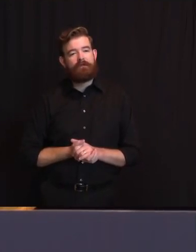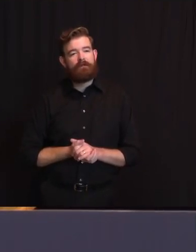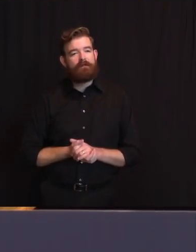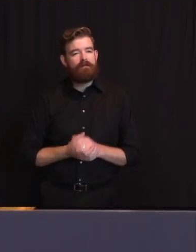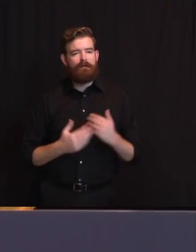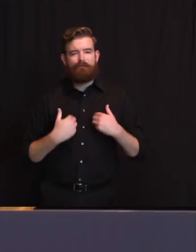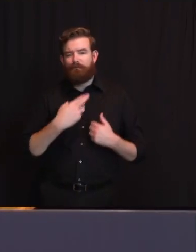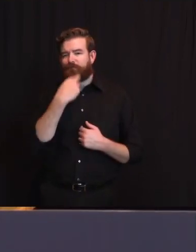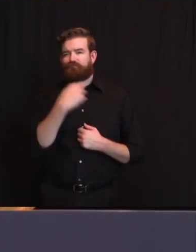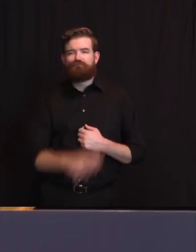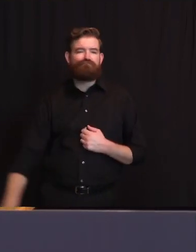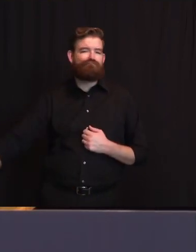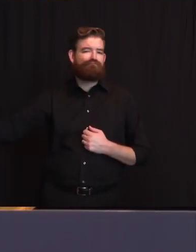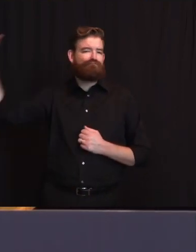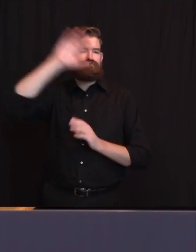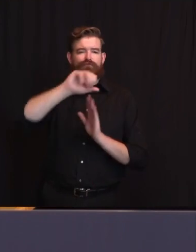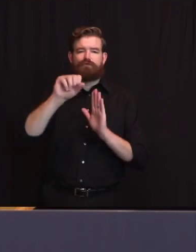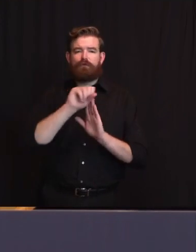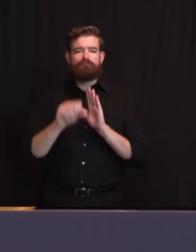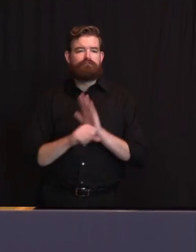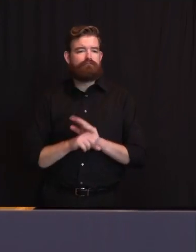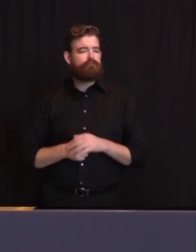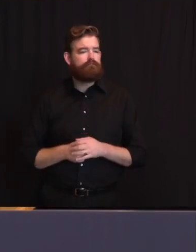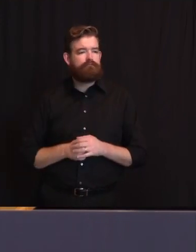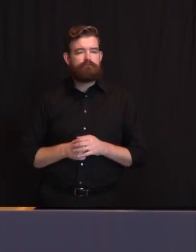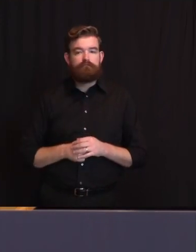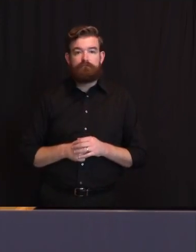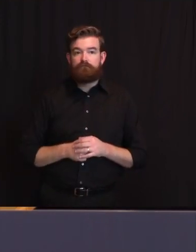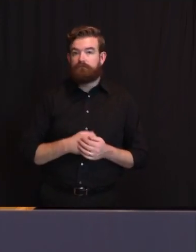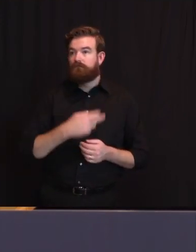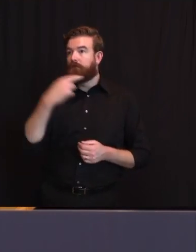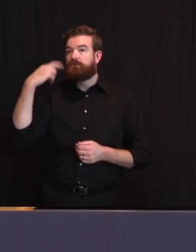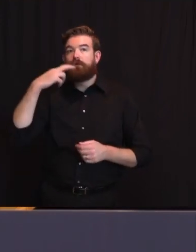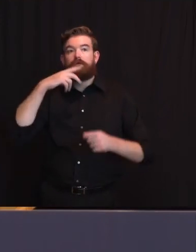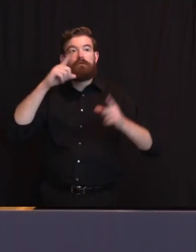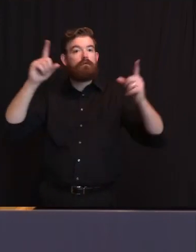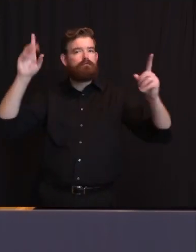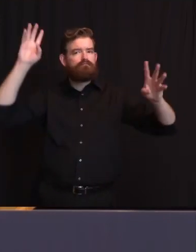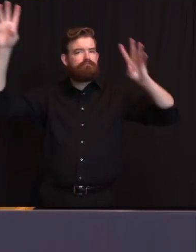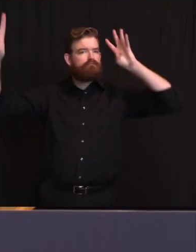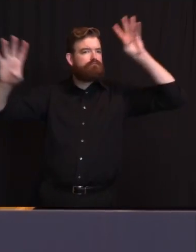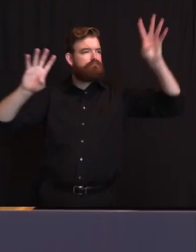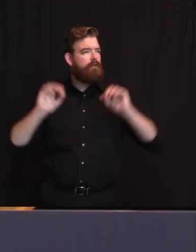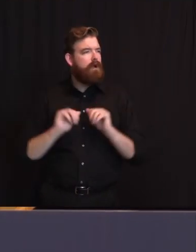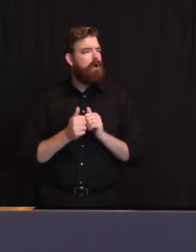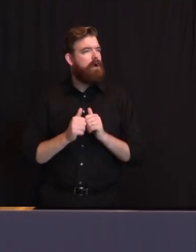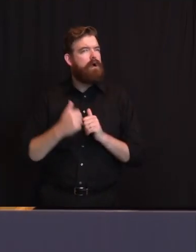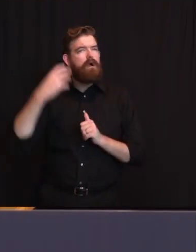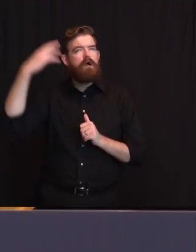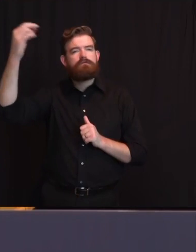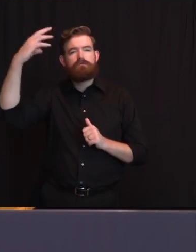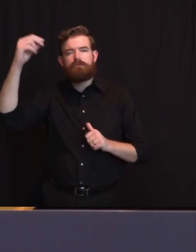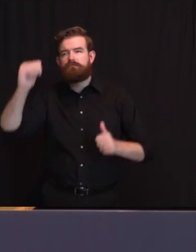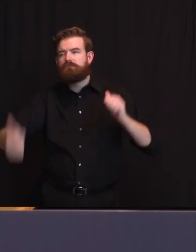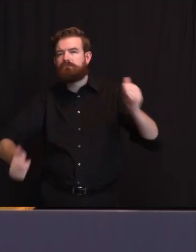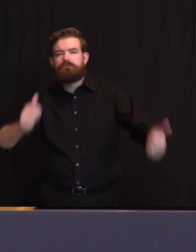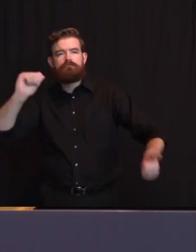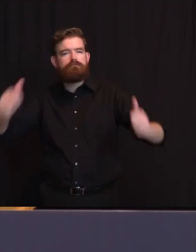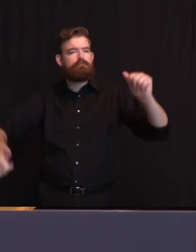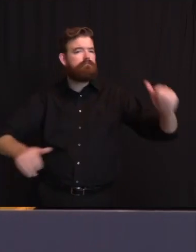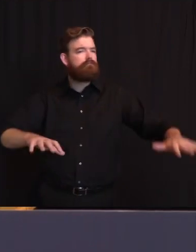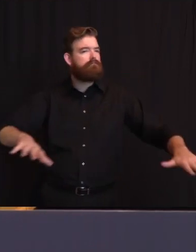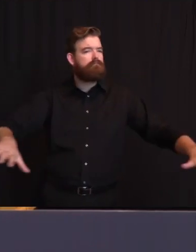allowed really creatively, and their municipalities have been their partners in allowing you to dine outside. I won't be able to say that in